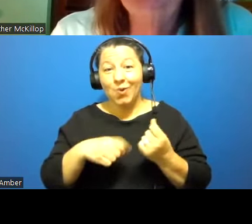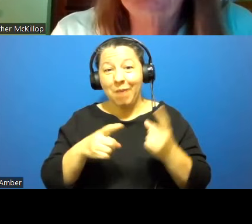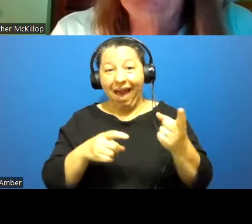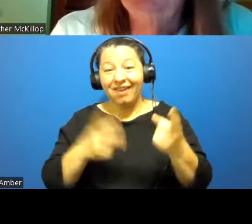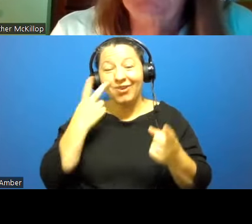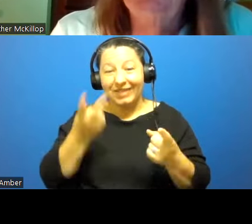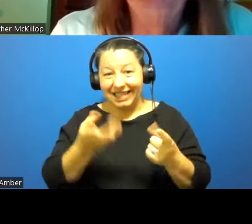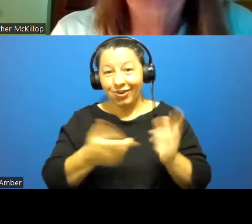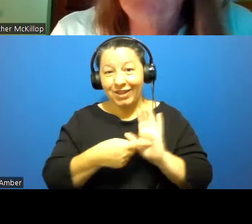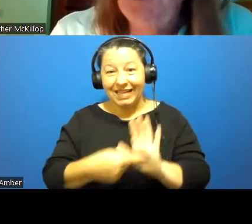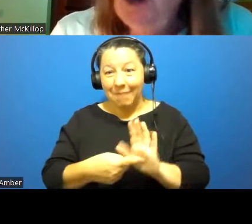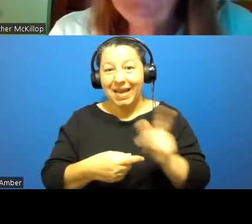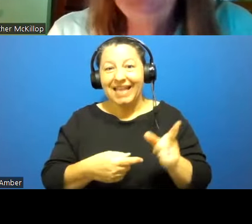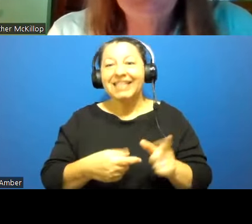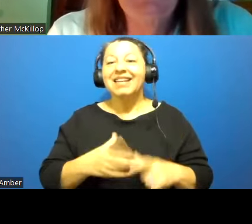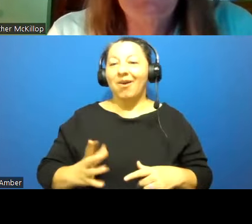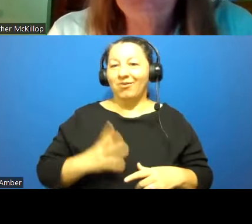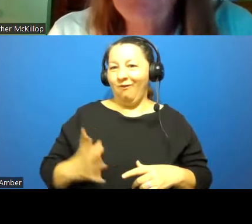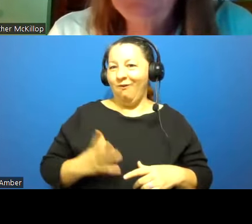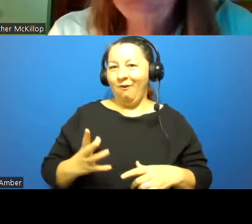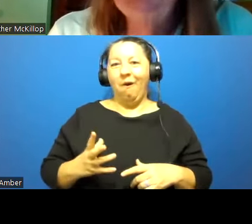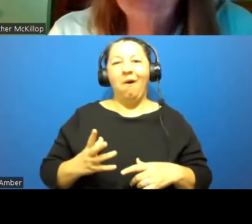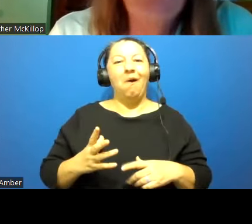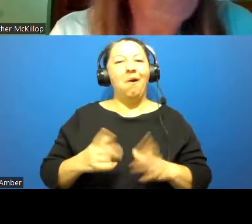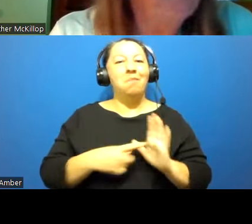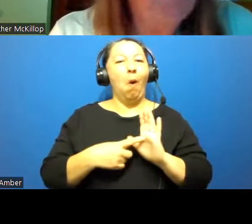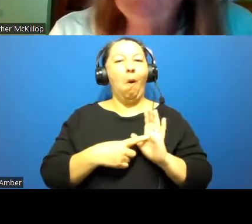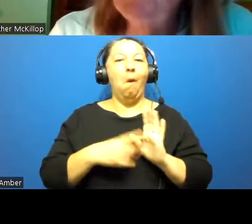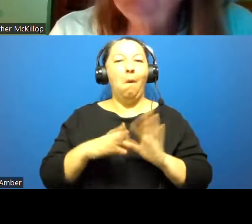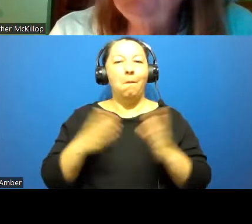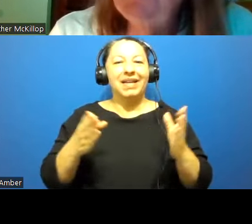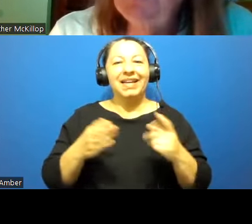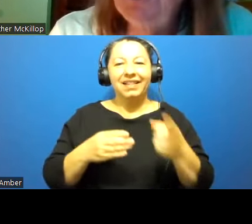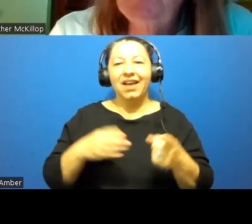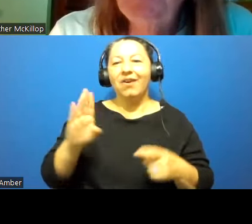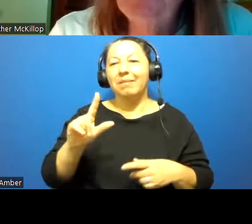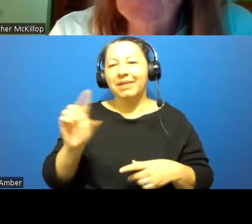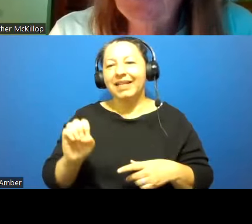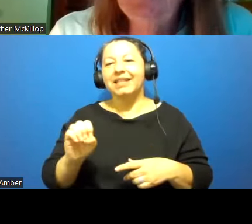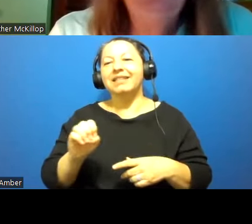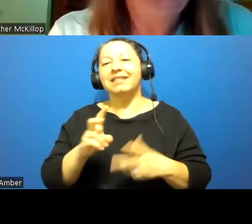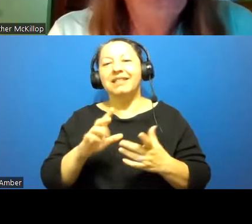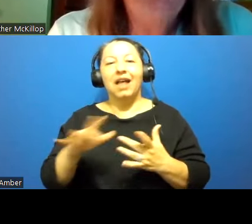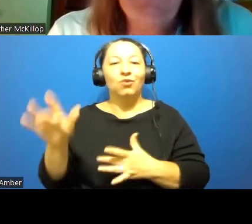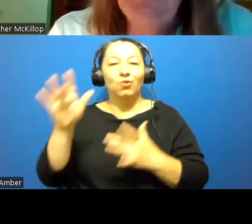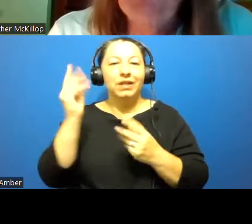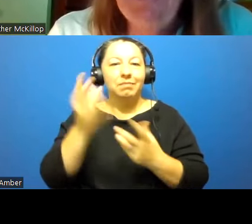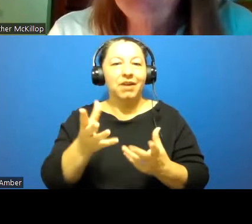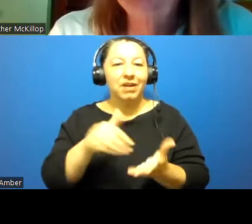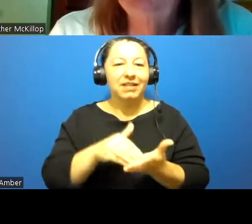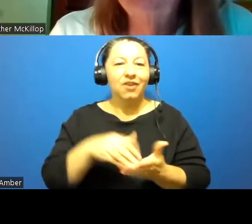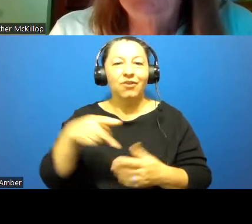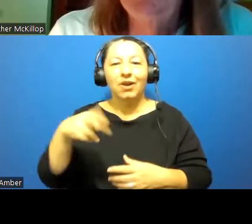there was a formal opening in Belize at the Tourism Information Center in Punta Gorda. with the